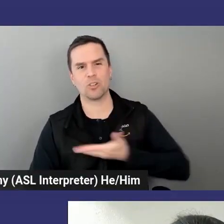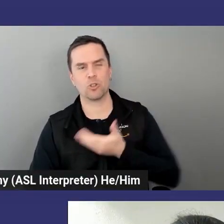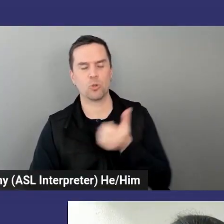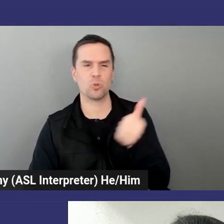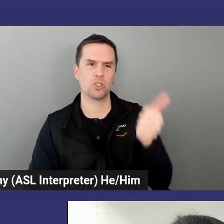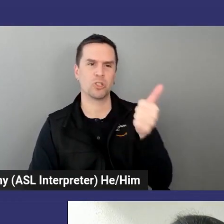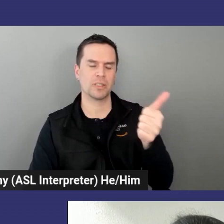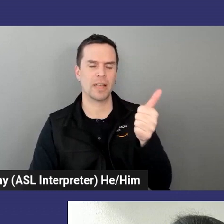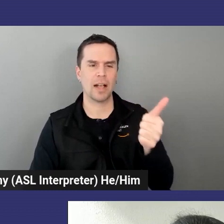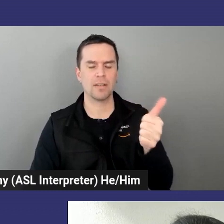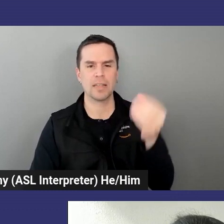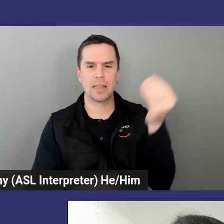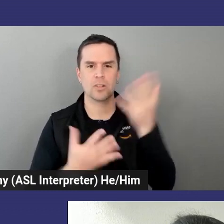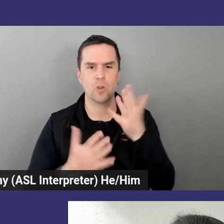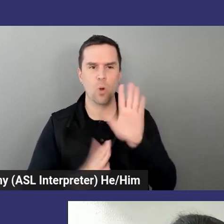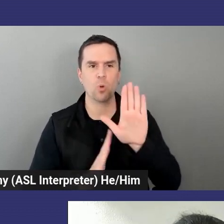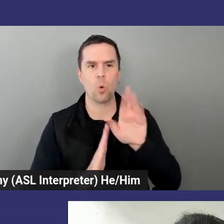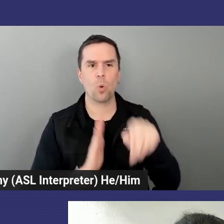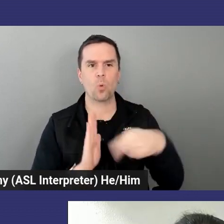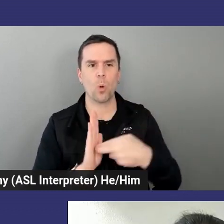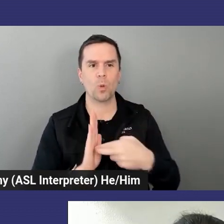of what your roles are?